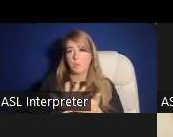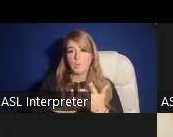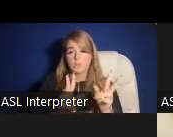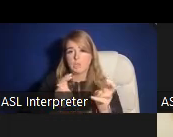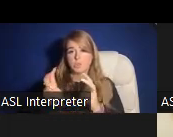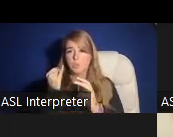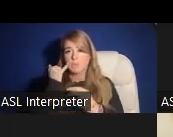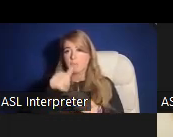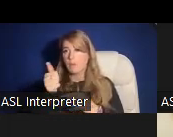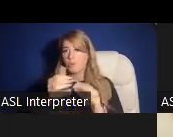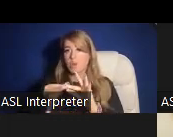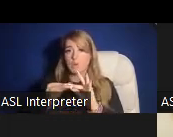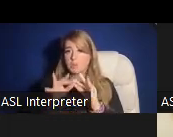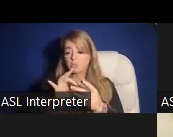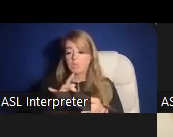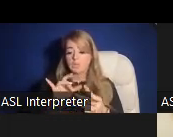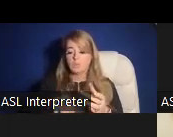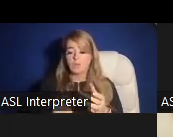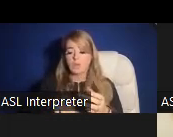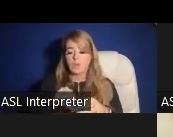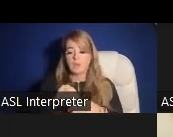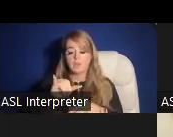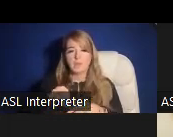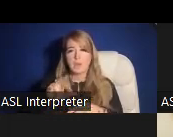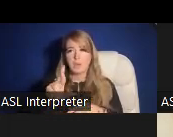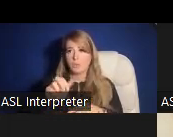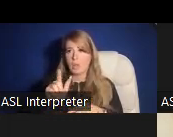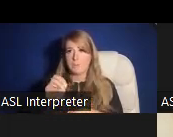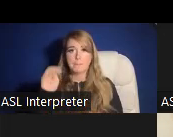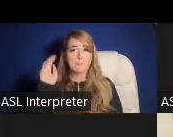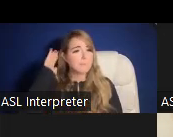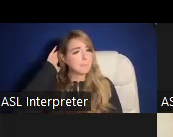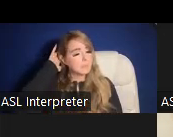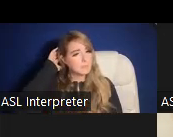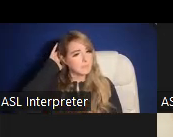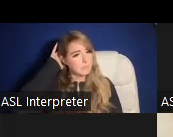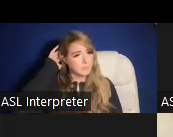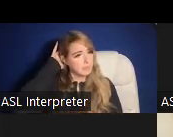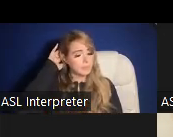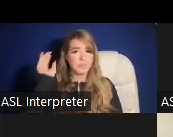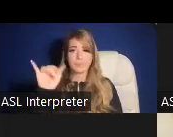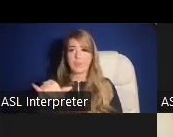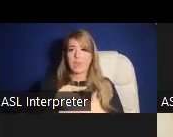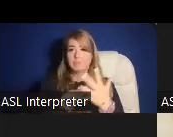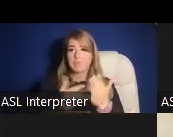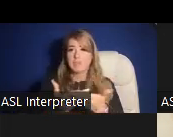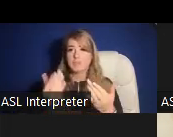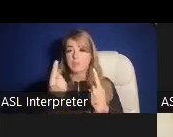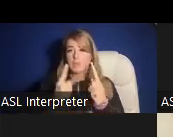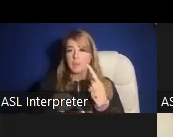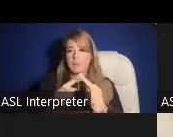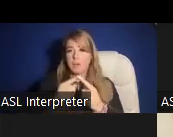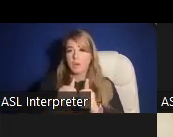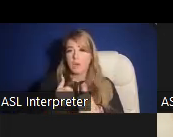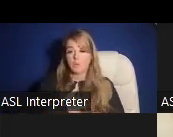else had comments kind of in that realm, kind of things for us to think about as we're trying to really improve that